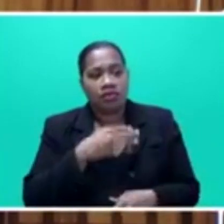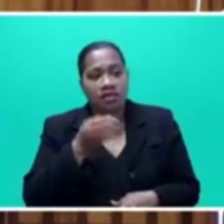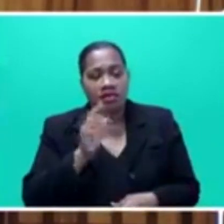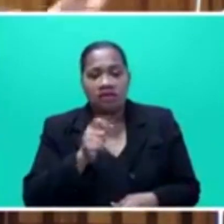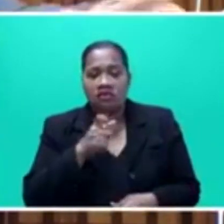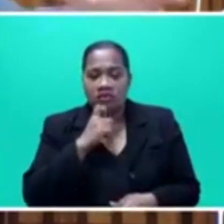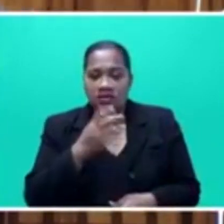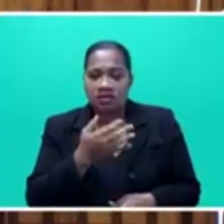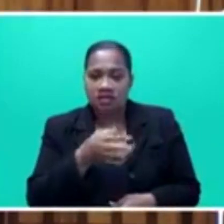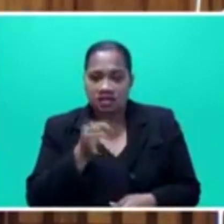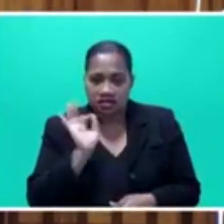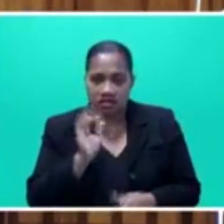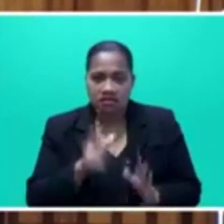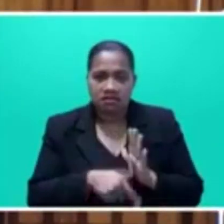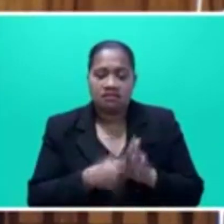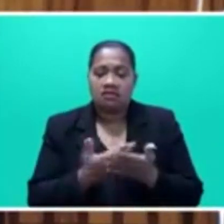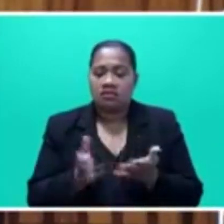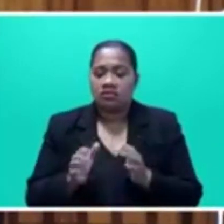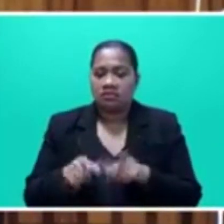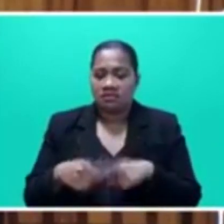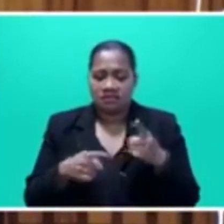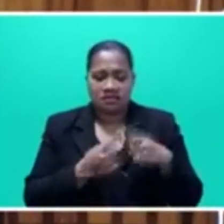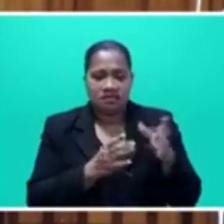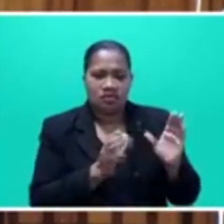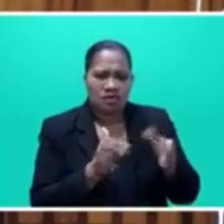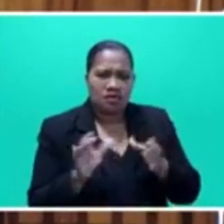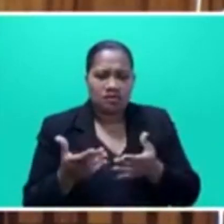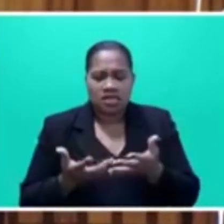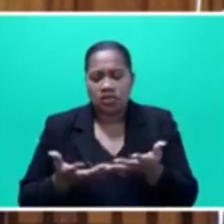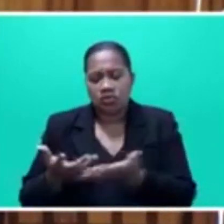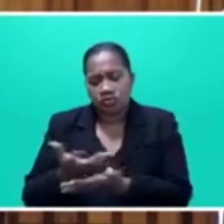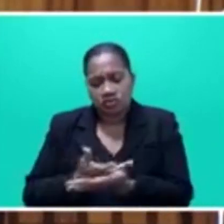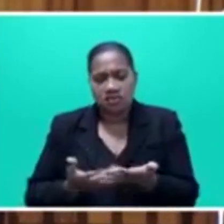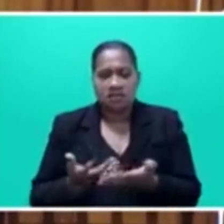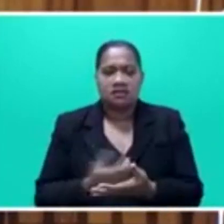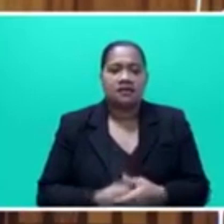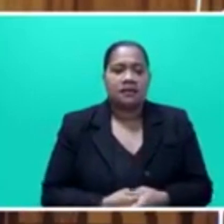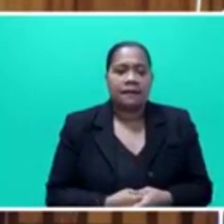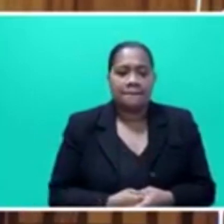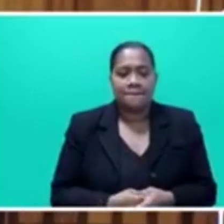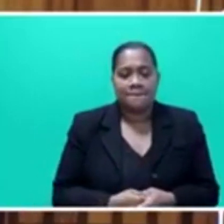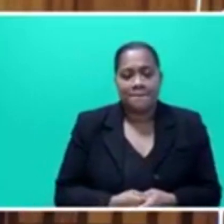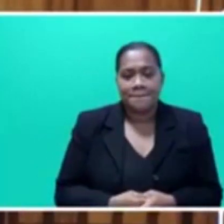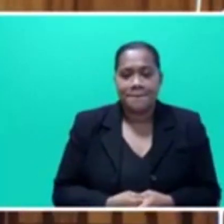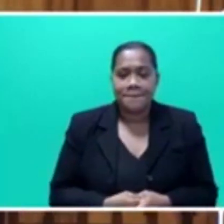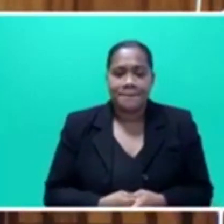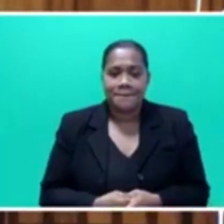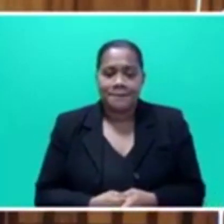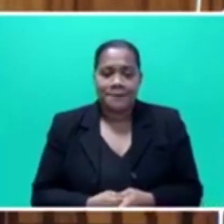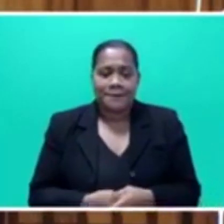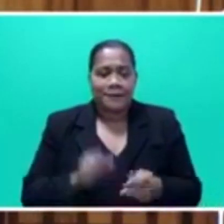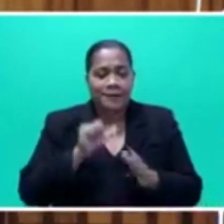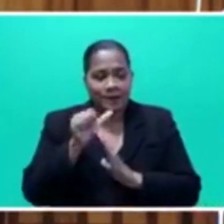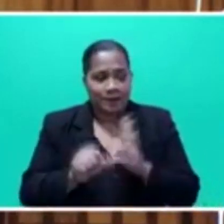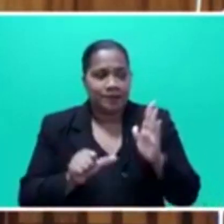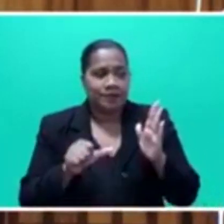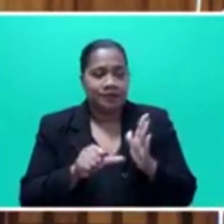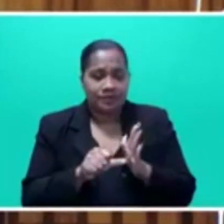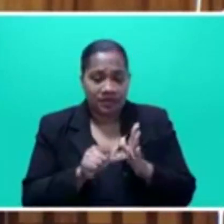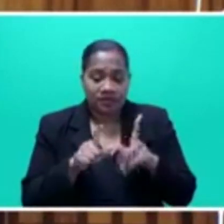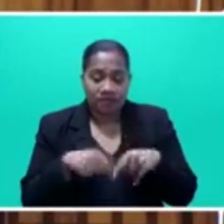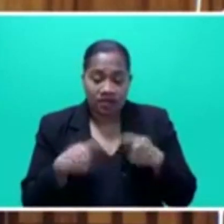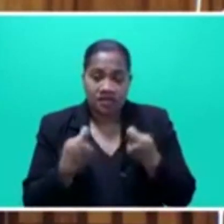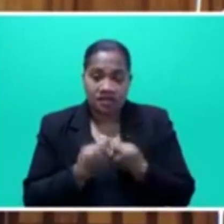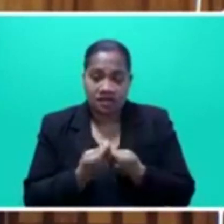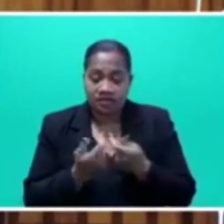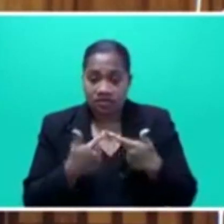it. How you have different groups negotiating. And the average age of the team that traveled, Mr.